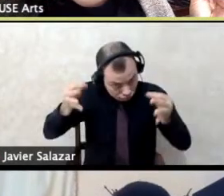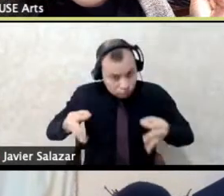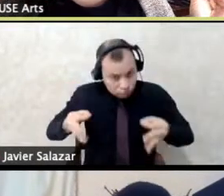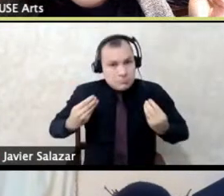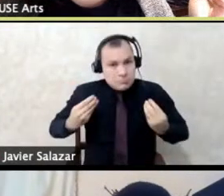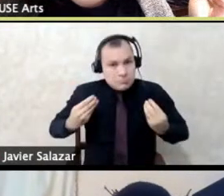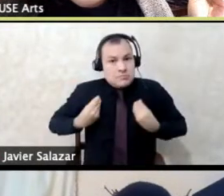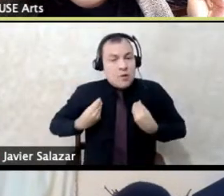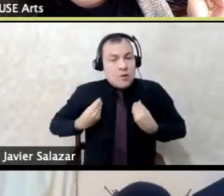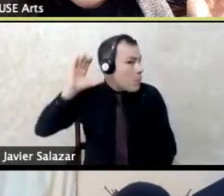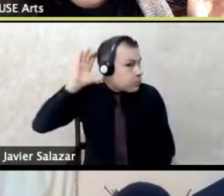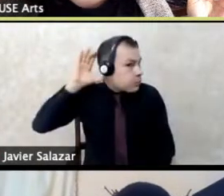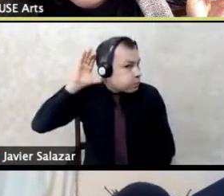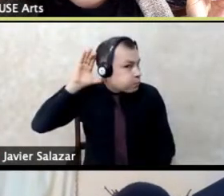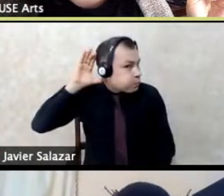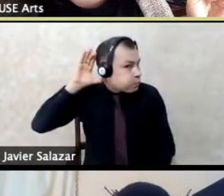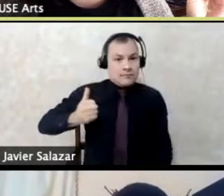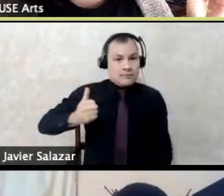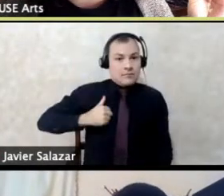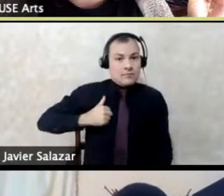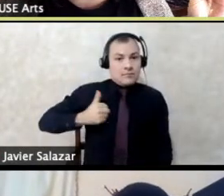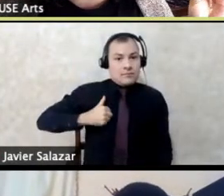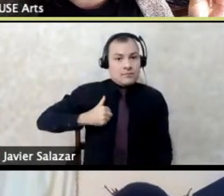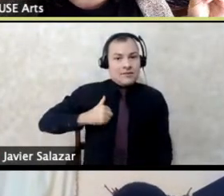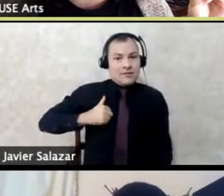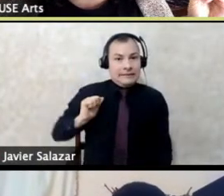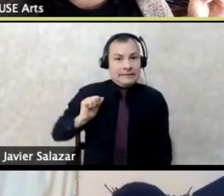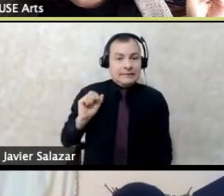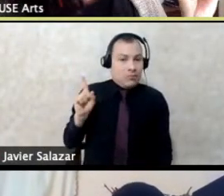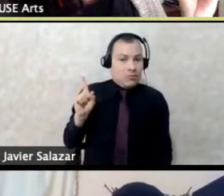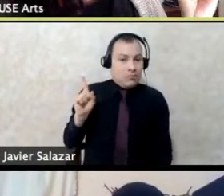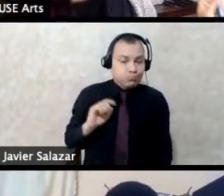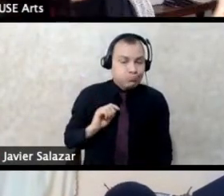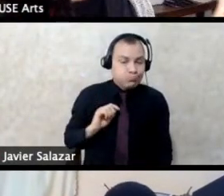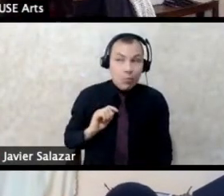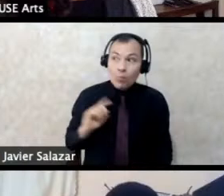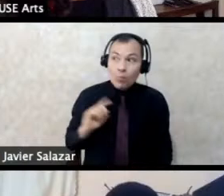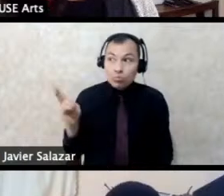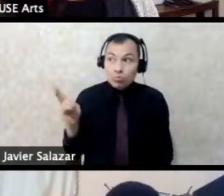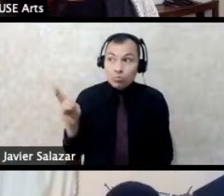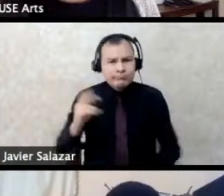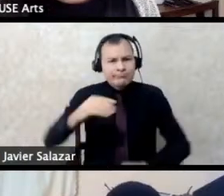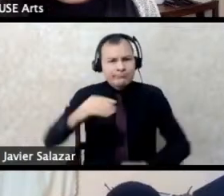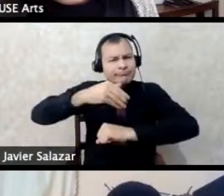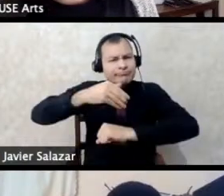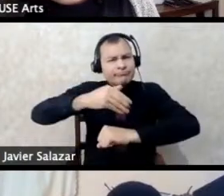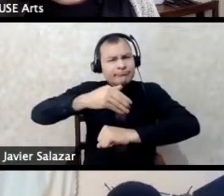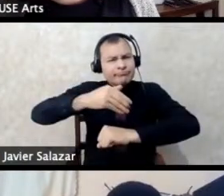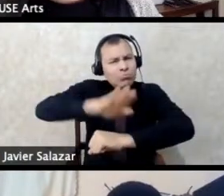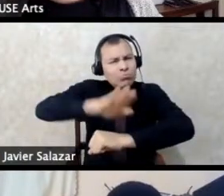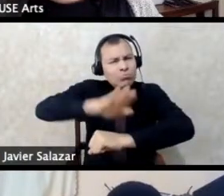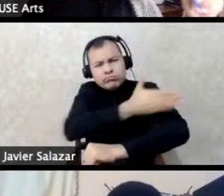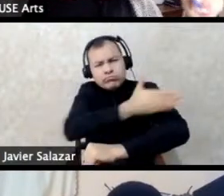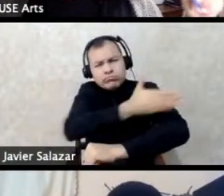musicians that are currently living in Canada. Y representan una organización que se